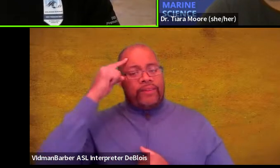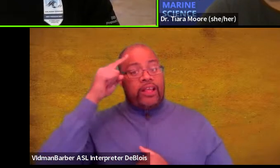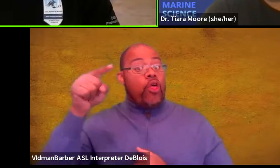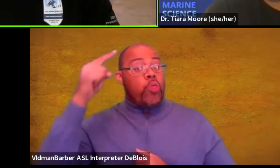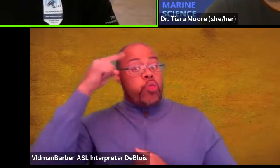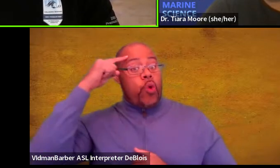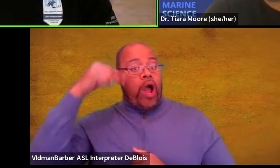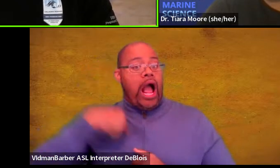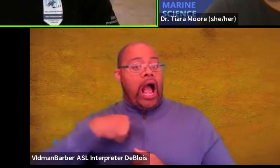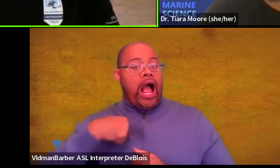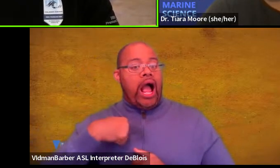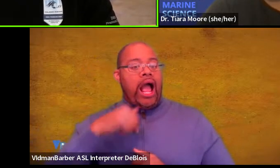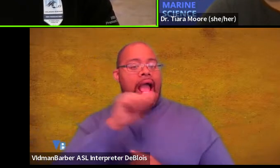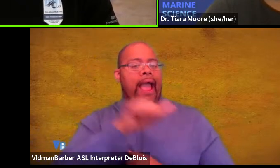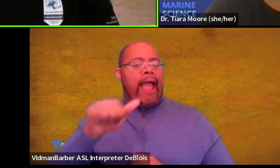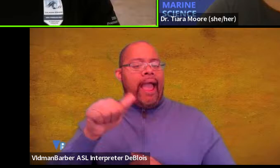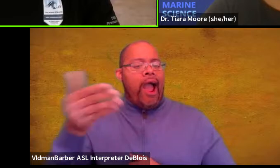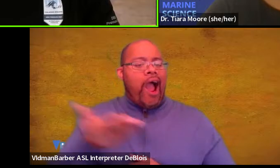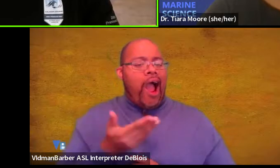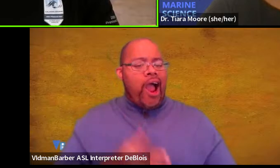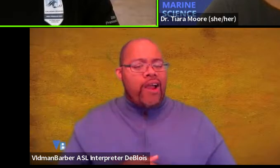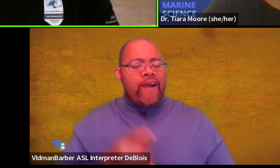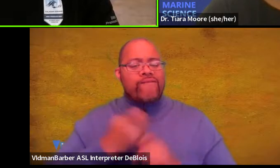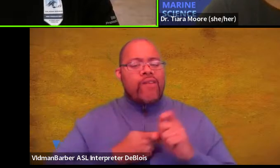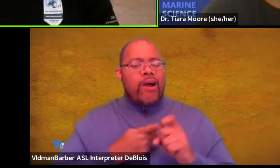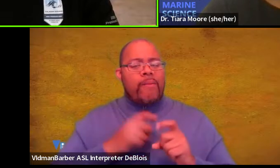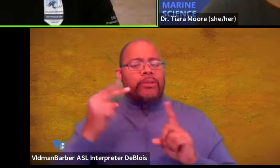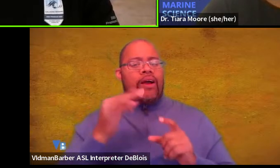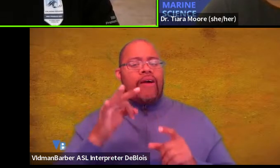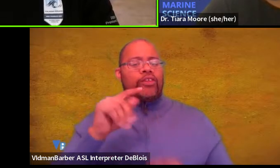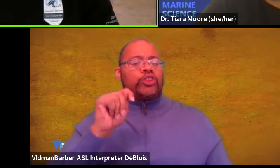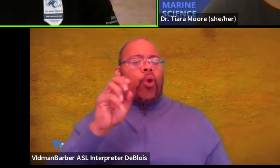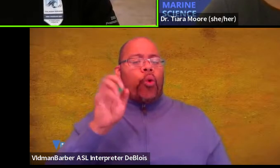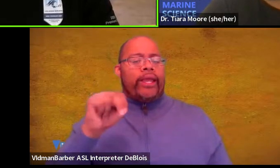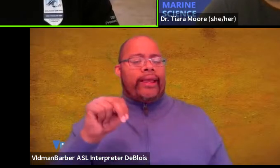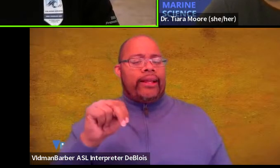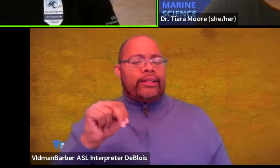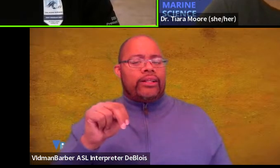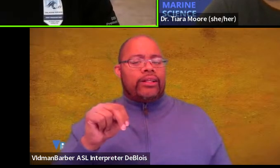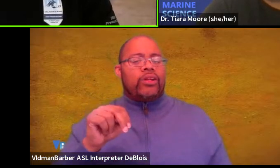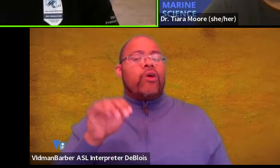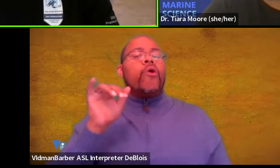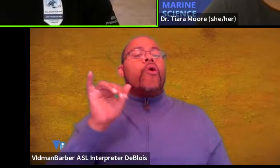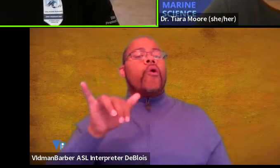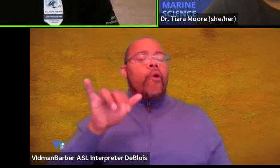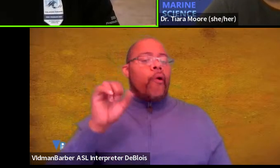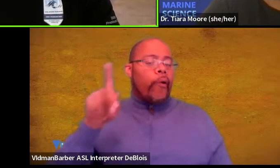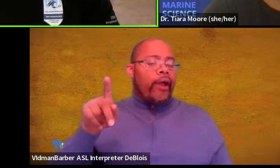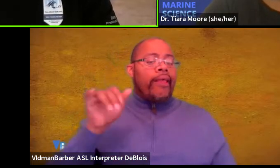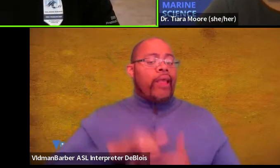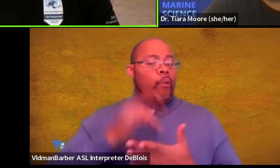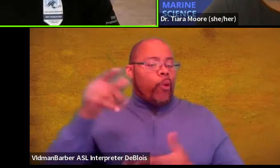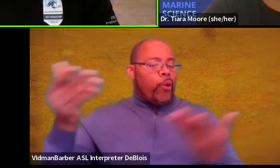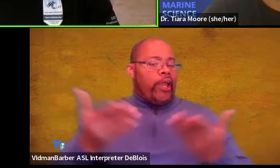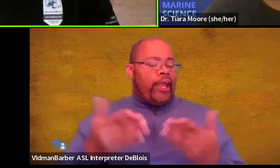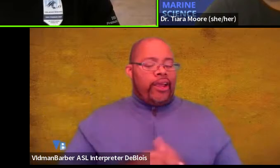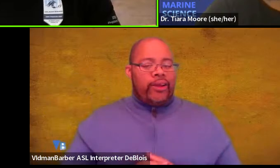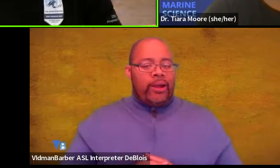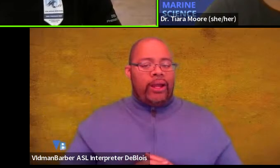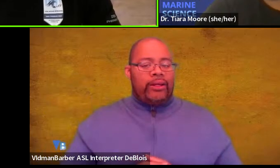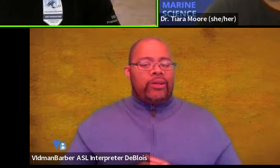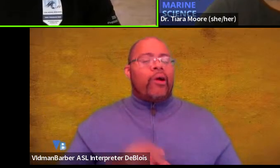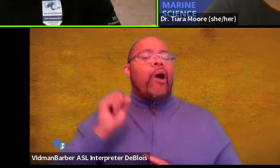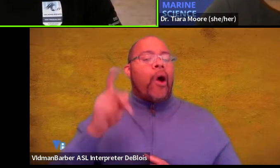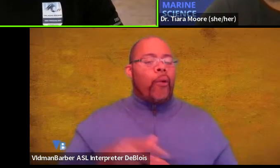They thought that I was an affirmative action hire from the standpoint of a token. Oh, okay, that's why you're here.